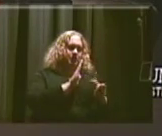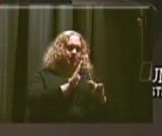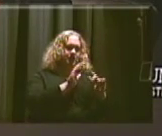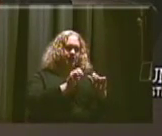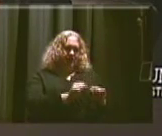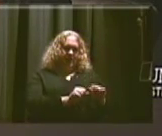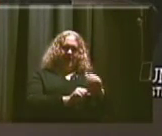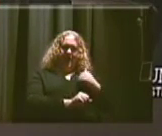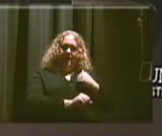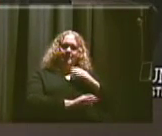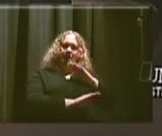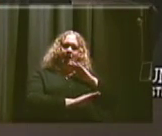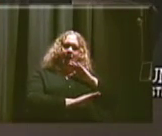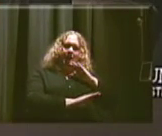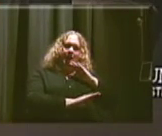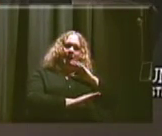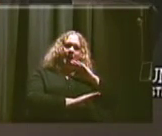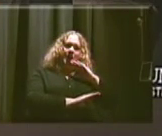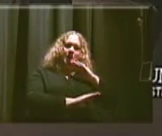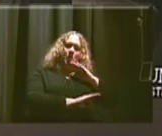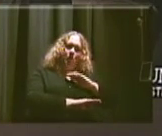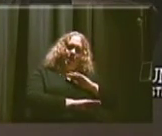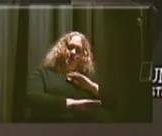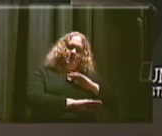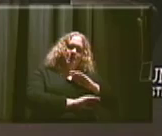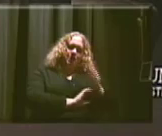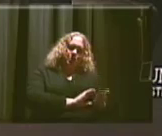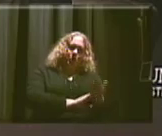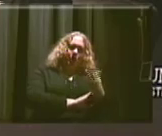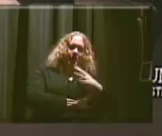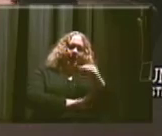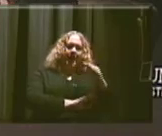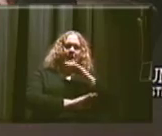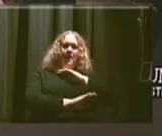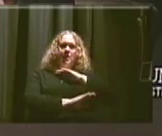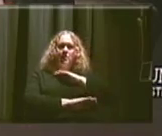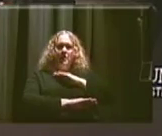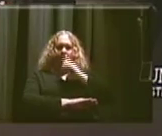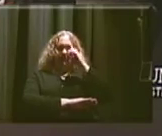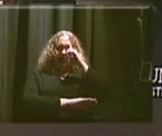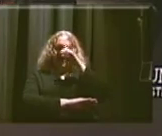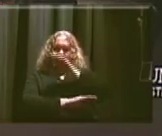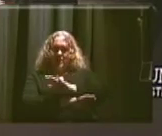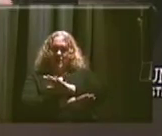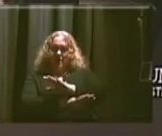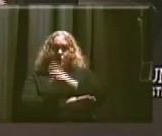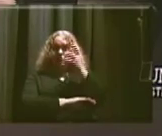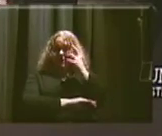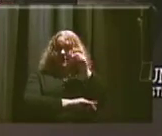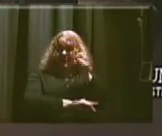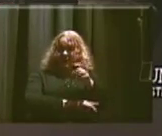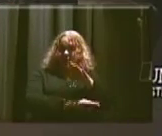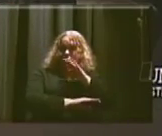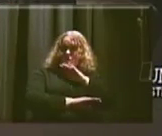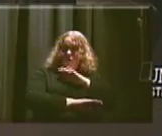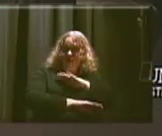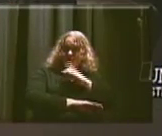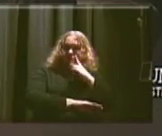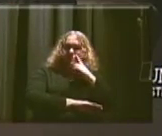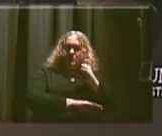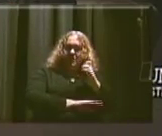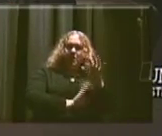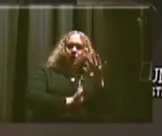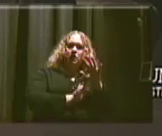rest period in the morning and then another rest period in the afternoon. And the reason they need a rest period is because the curriculum